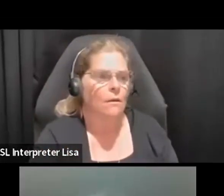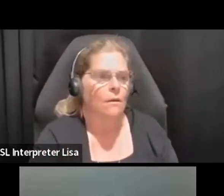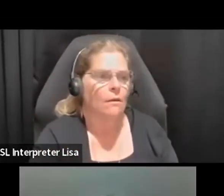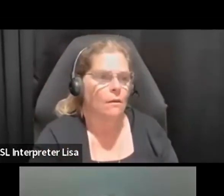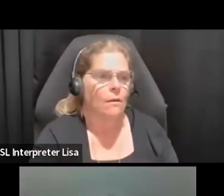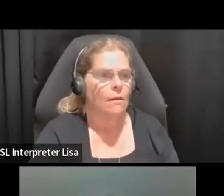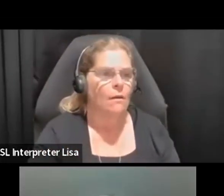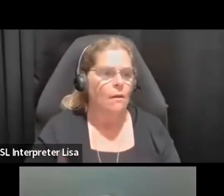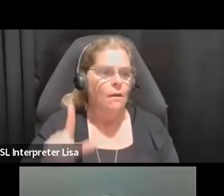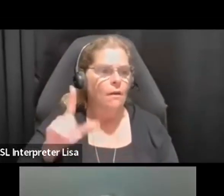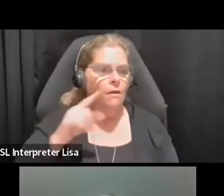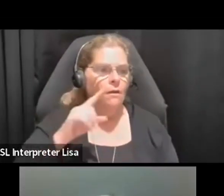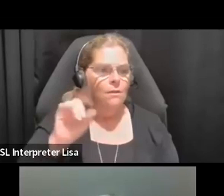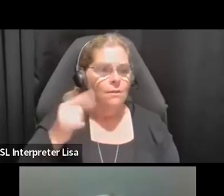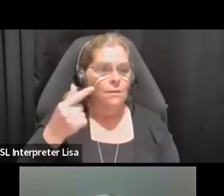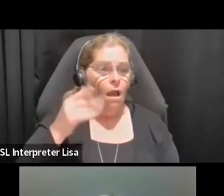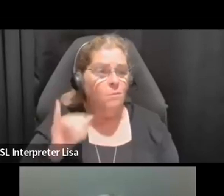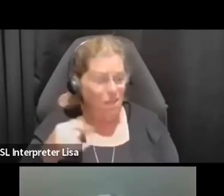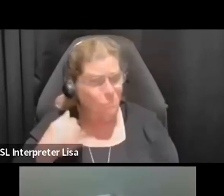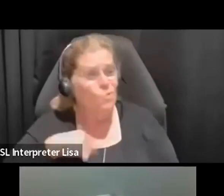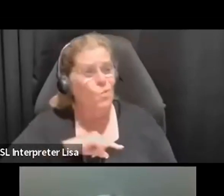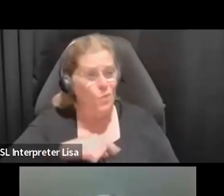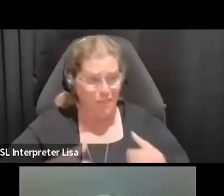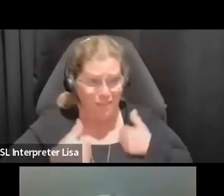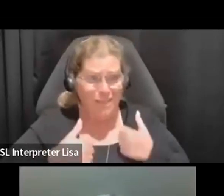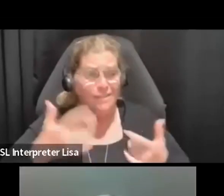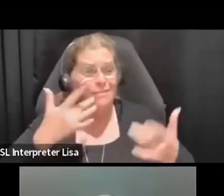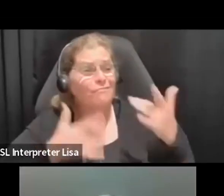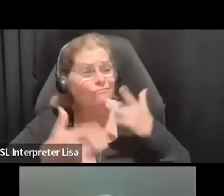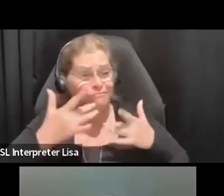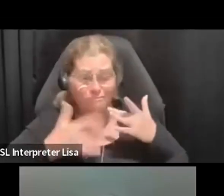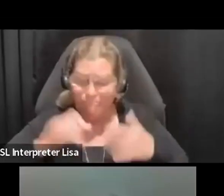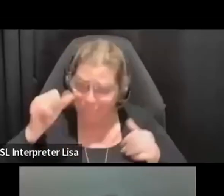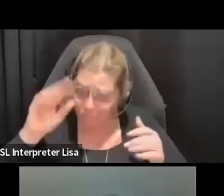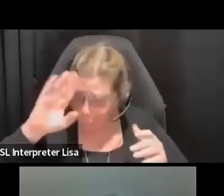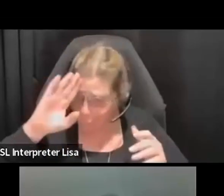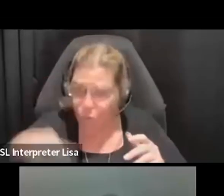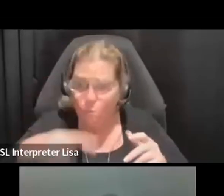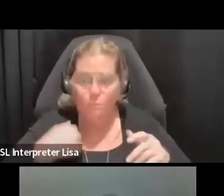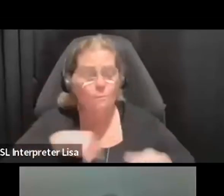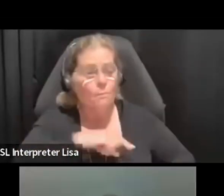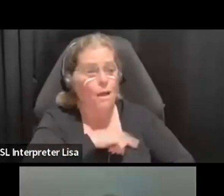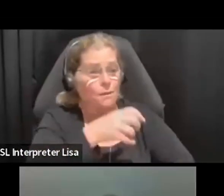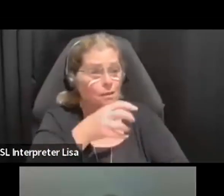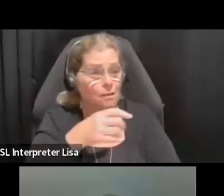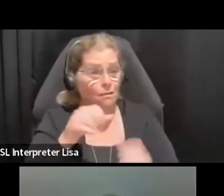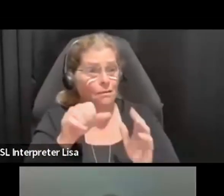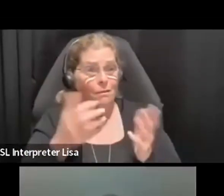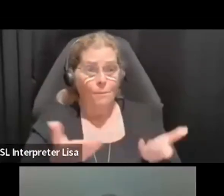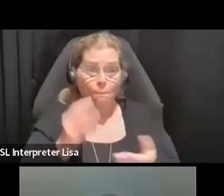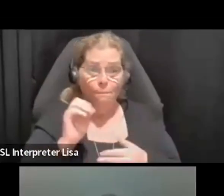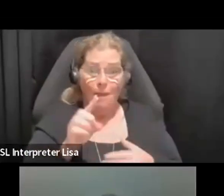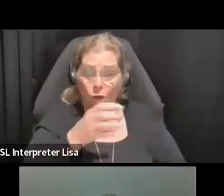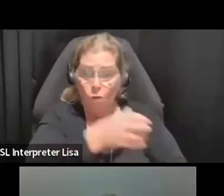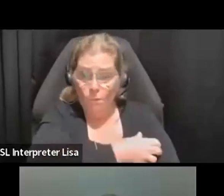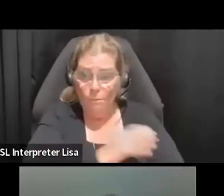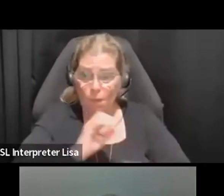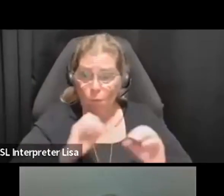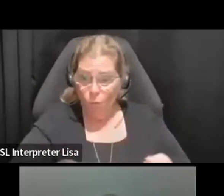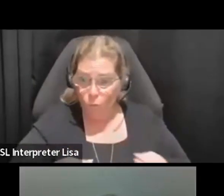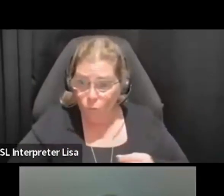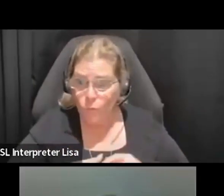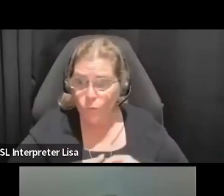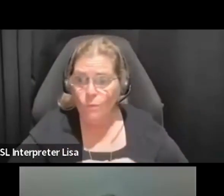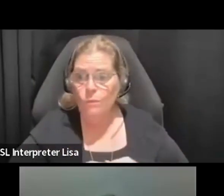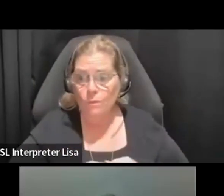that we are not powerless as a state to come up